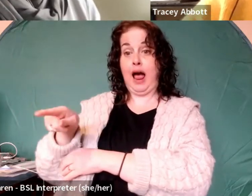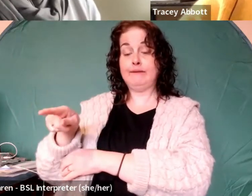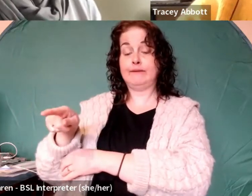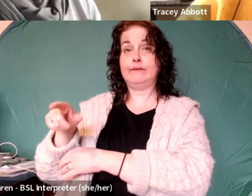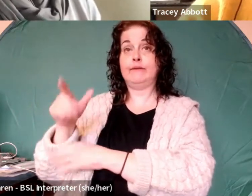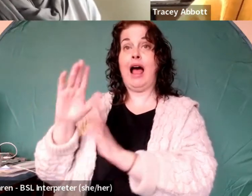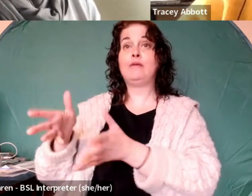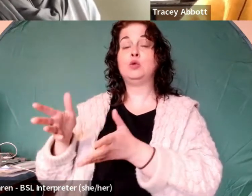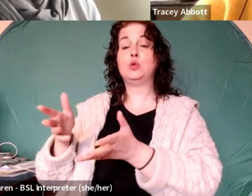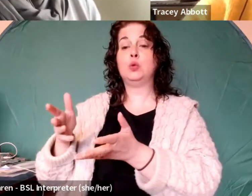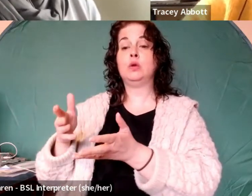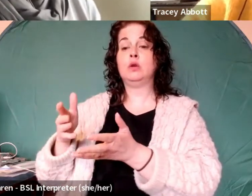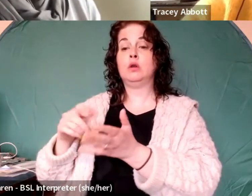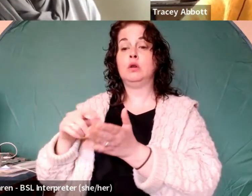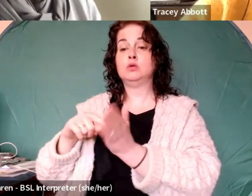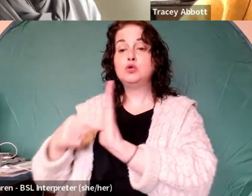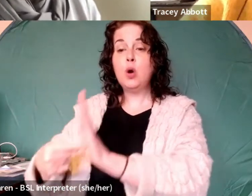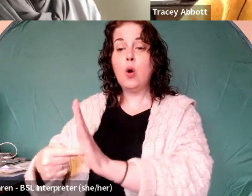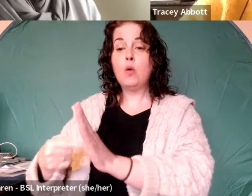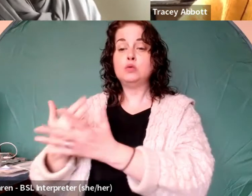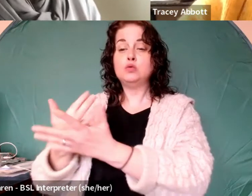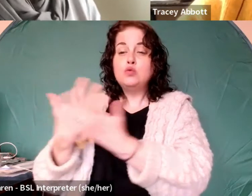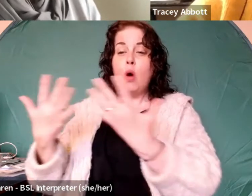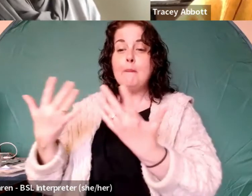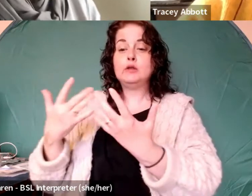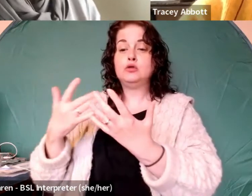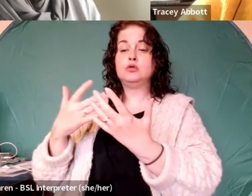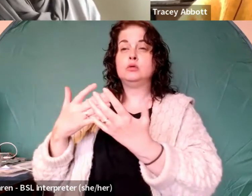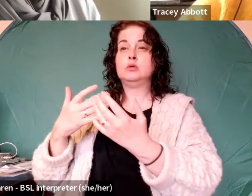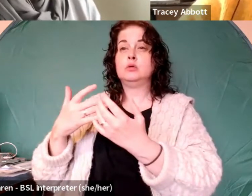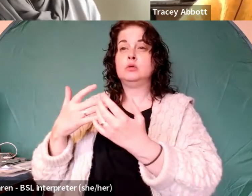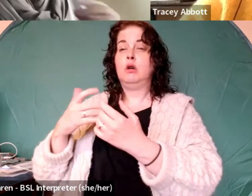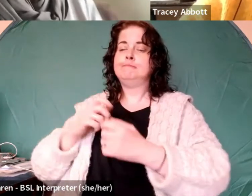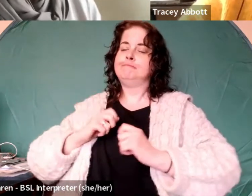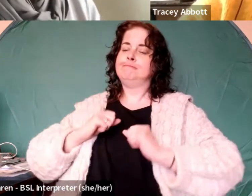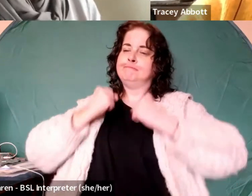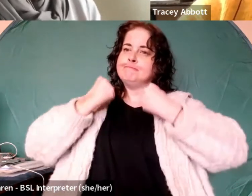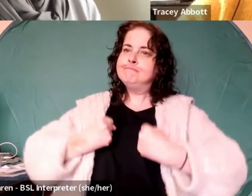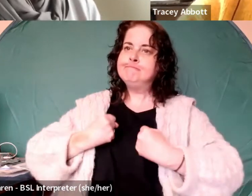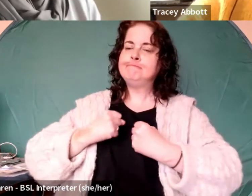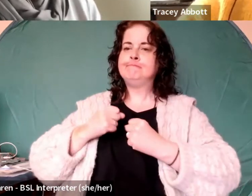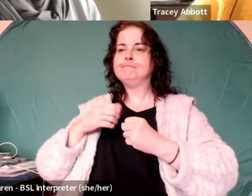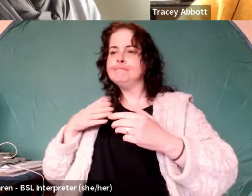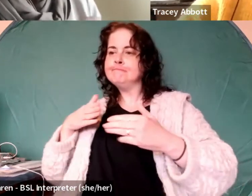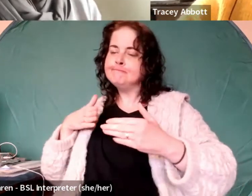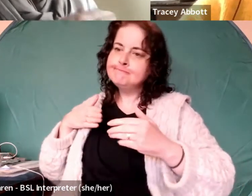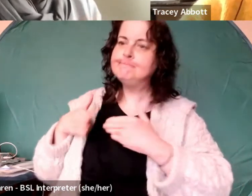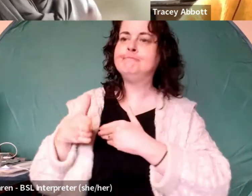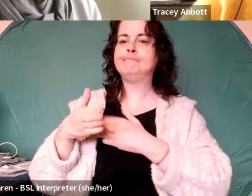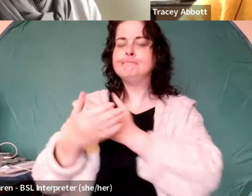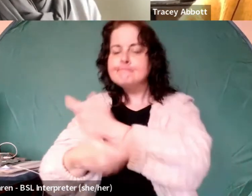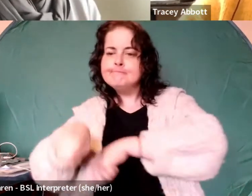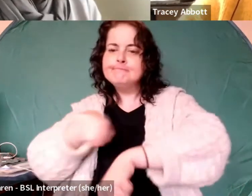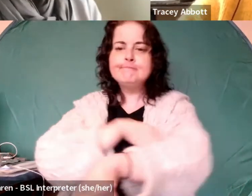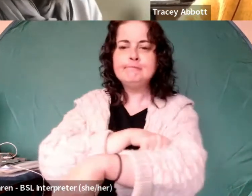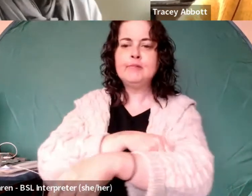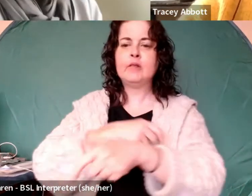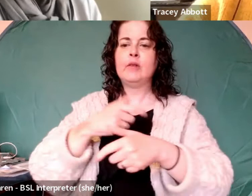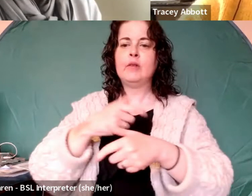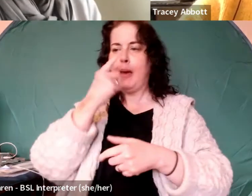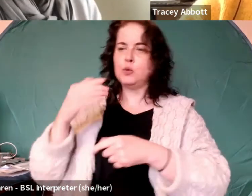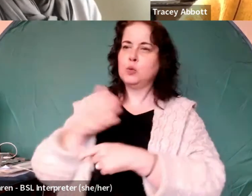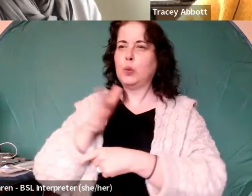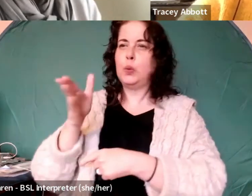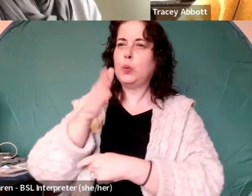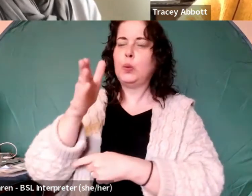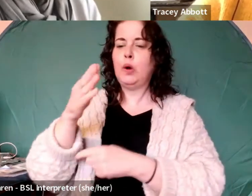to demonstrate so much resilience, so much fortitude in order to navigate around